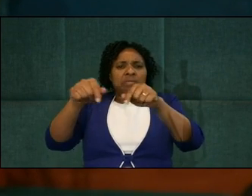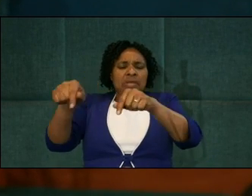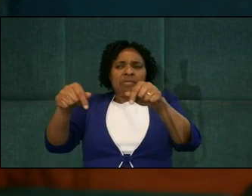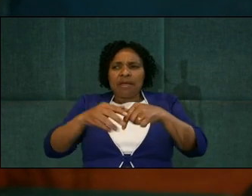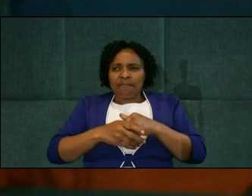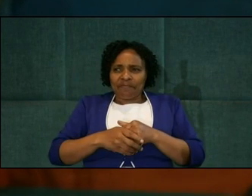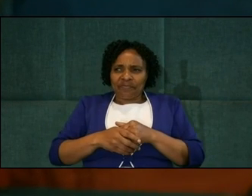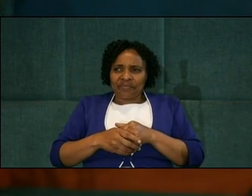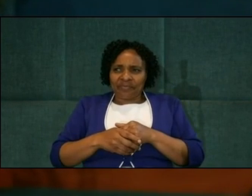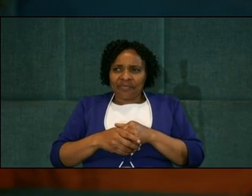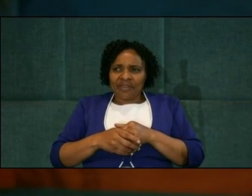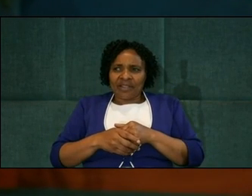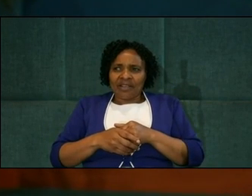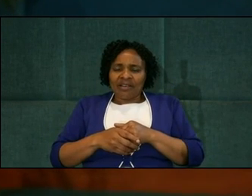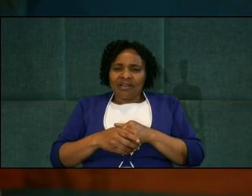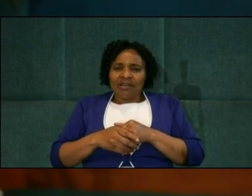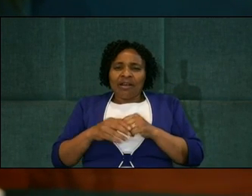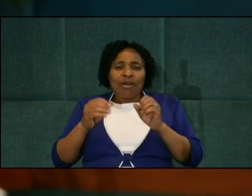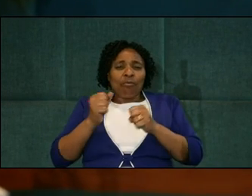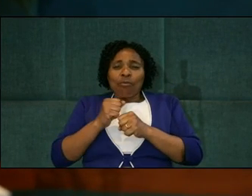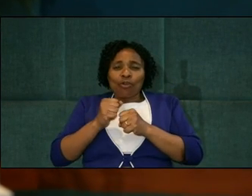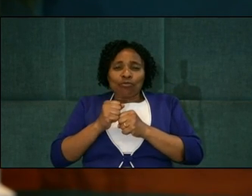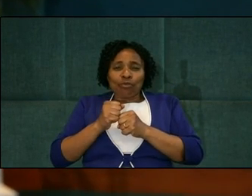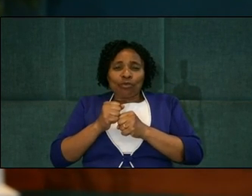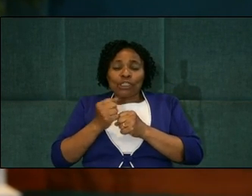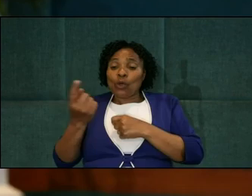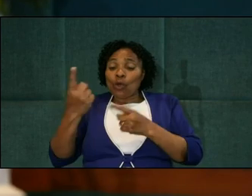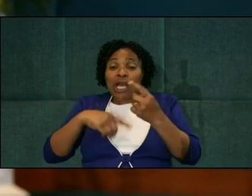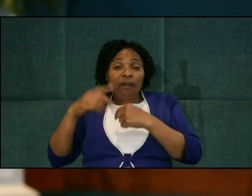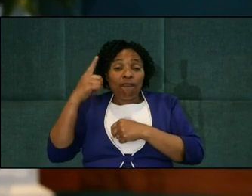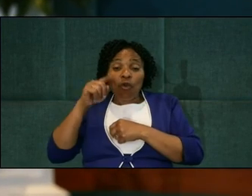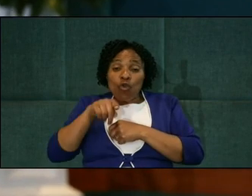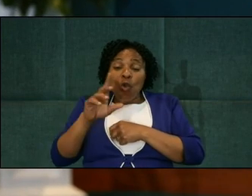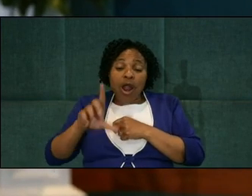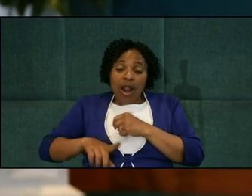Ellen White says, if that were true, they wouldn't come back over alive.